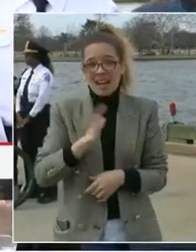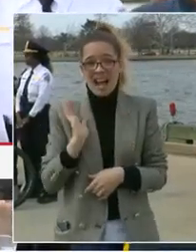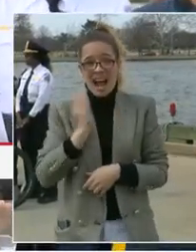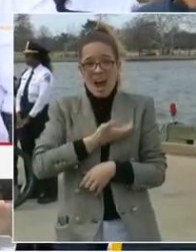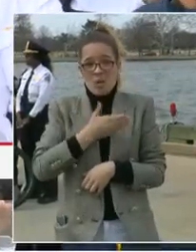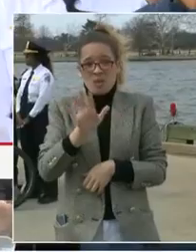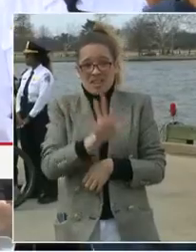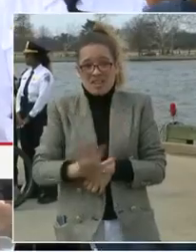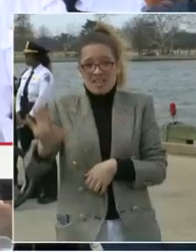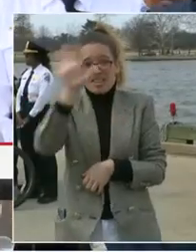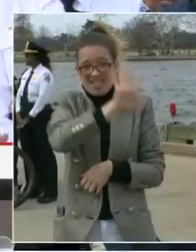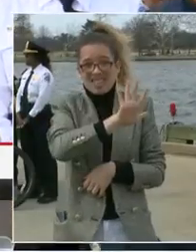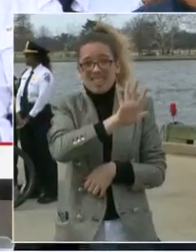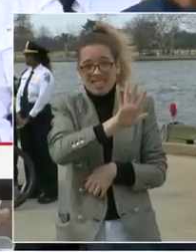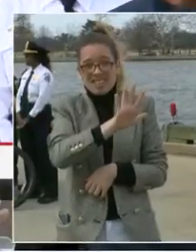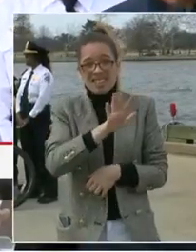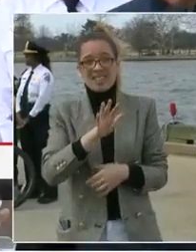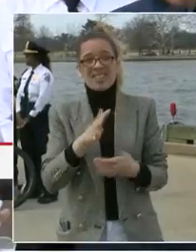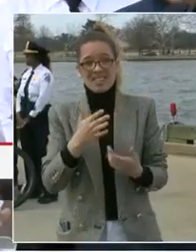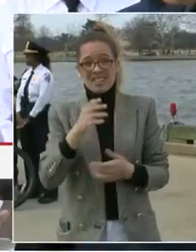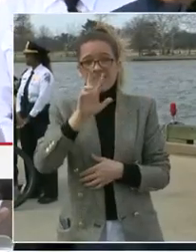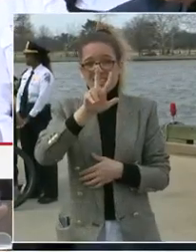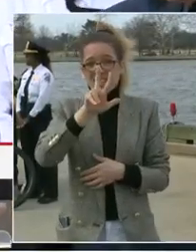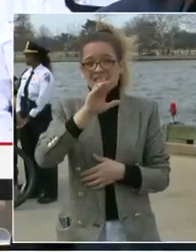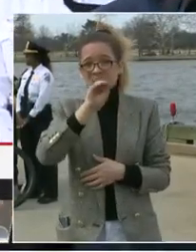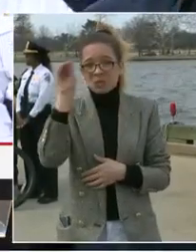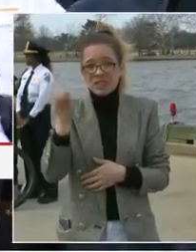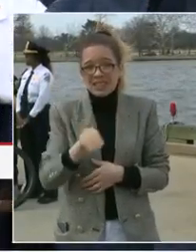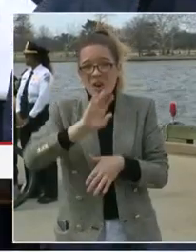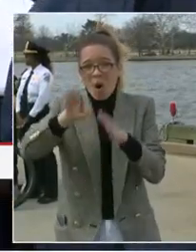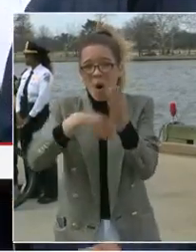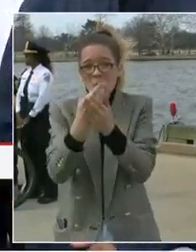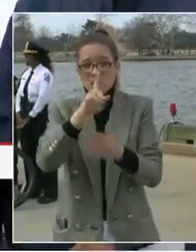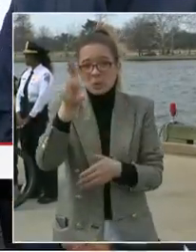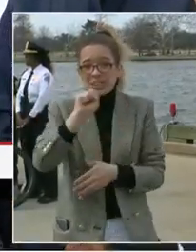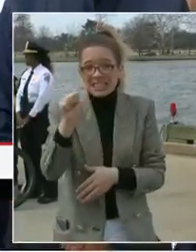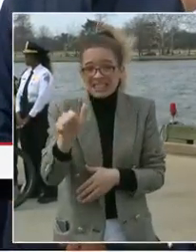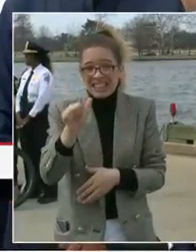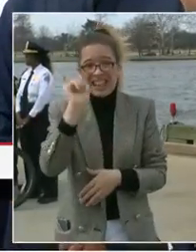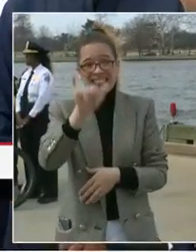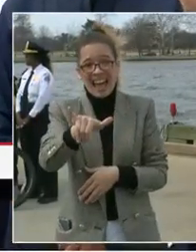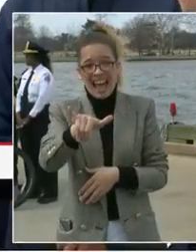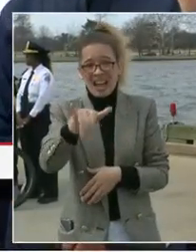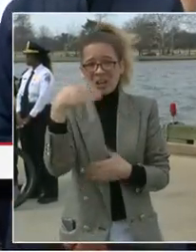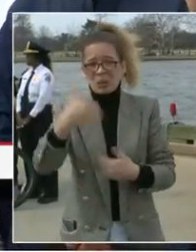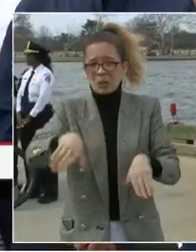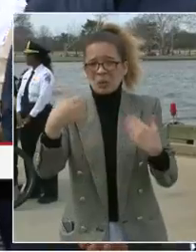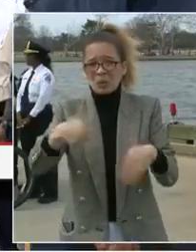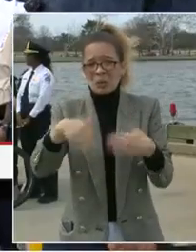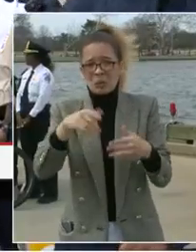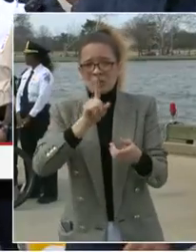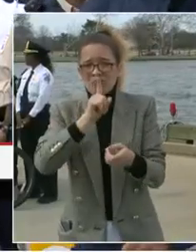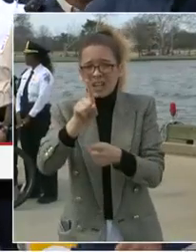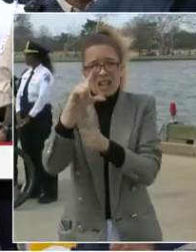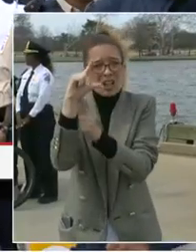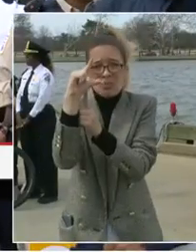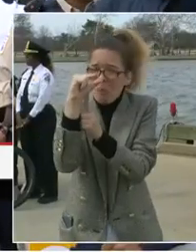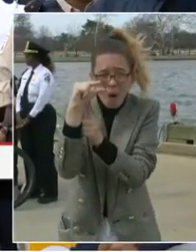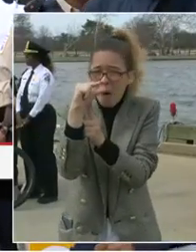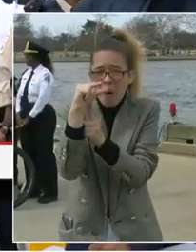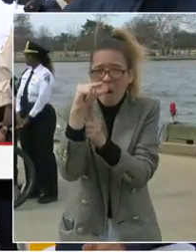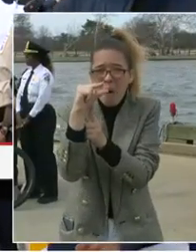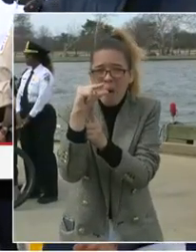of police leadership in the United States, and that number is far, far too low. I am proud to